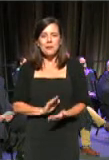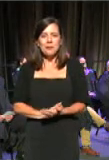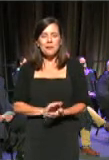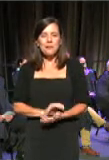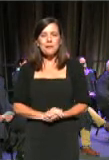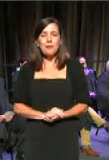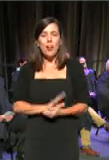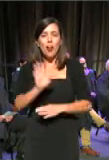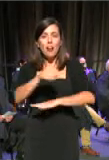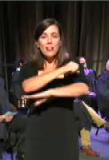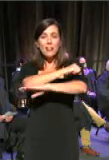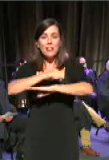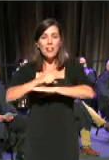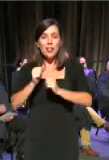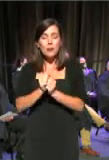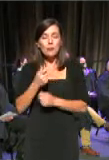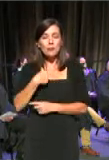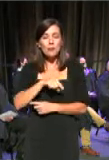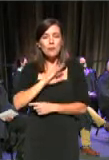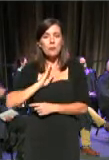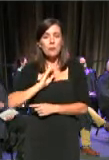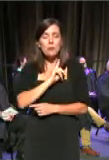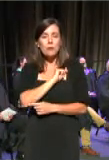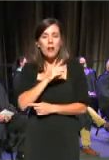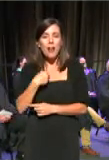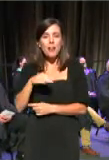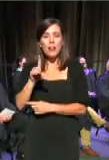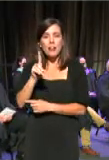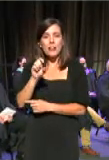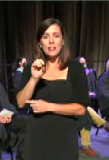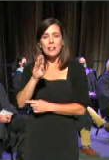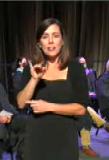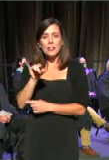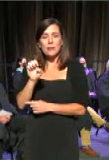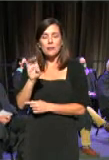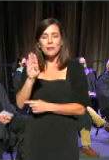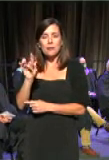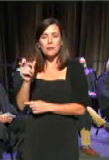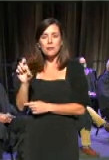On stage with me from our Board of Trustees, we have Mrs. Debbie Blackshear,